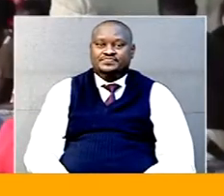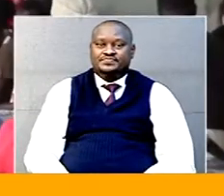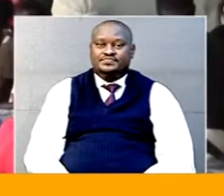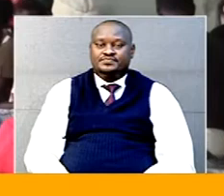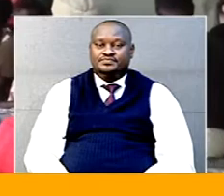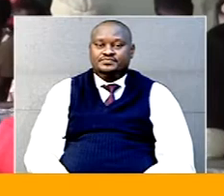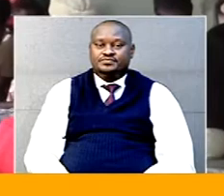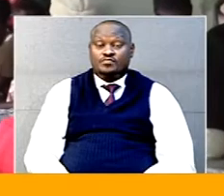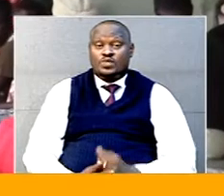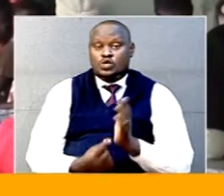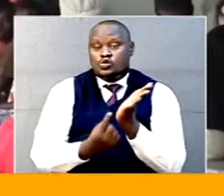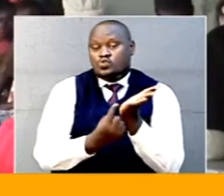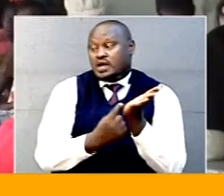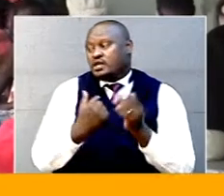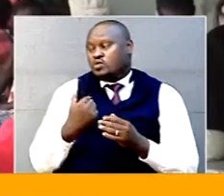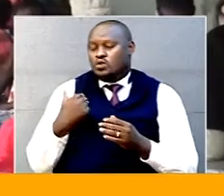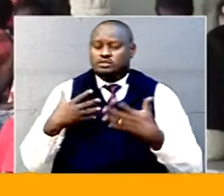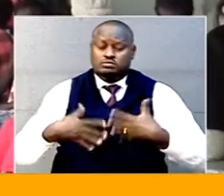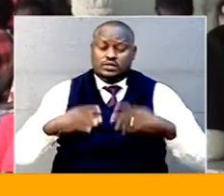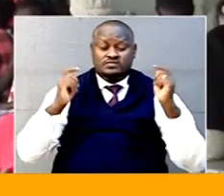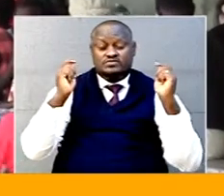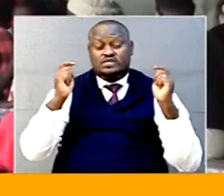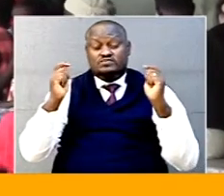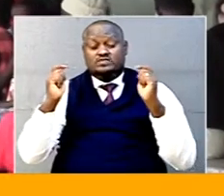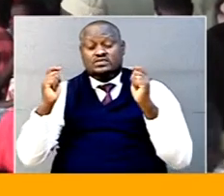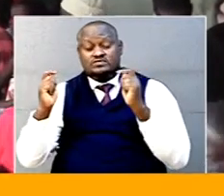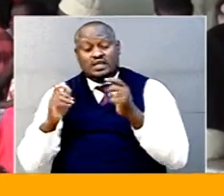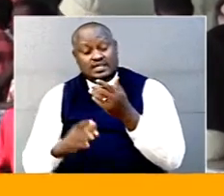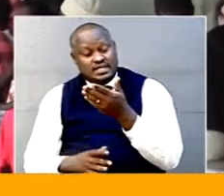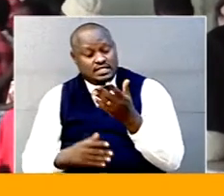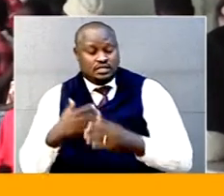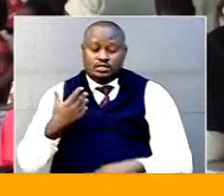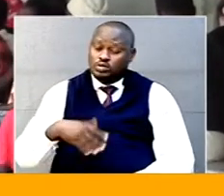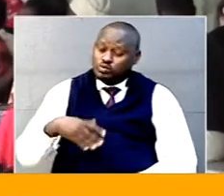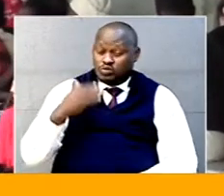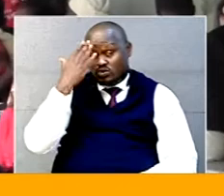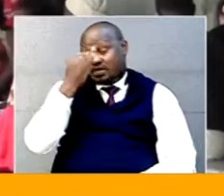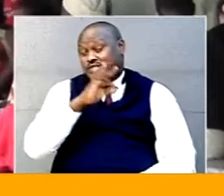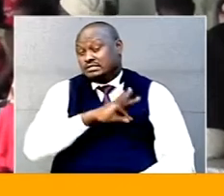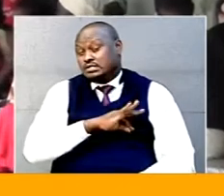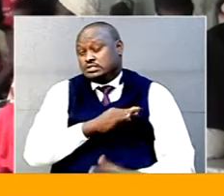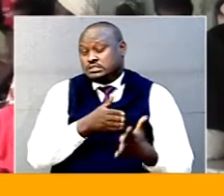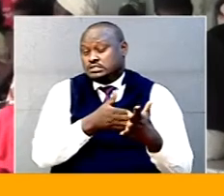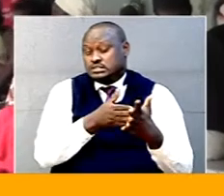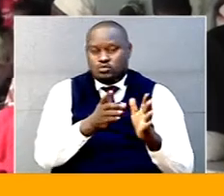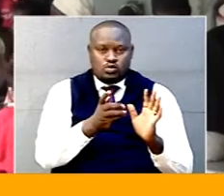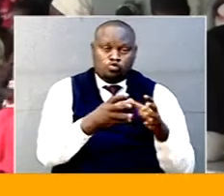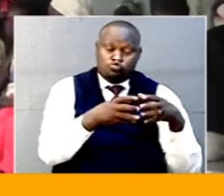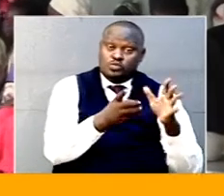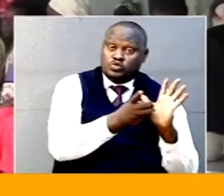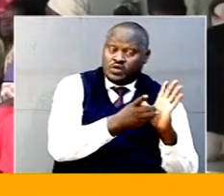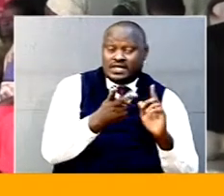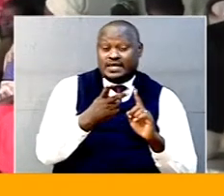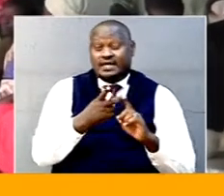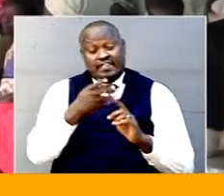Uganda has recently witnessed numerous strikes and industrial actions by public servants stemming from low pay. Doctors, nurses,